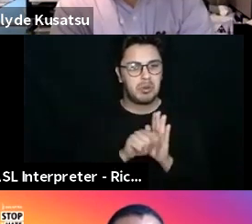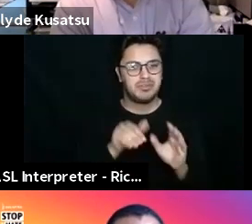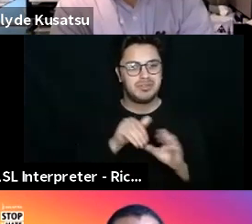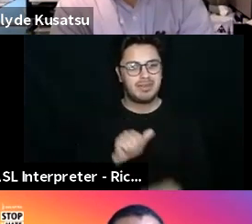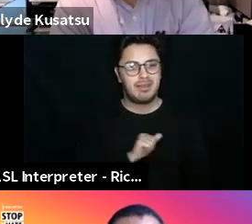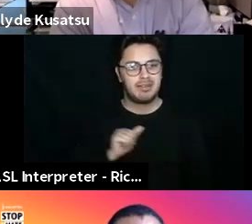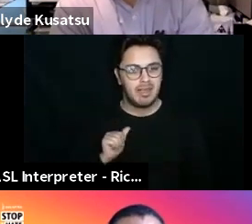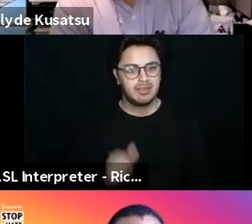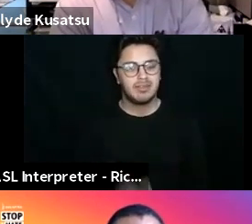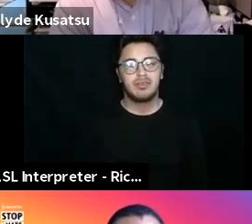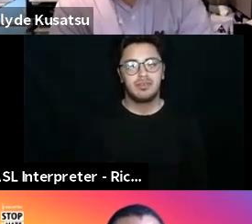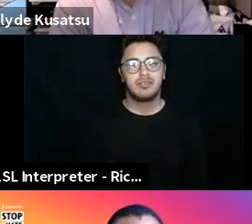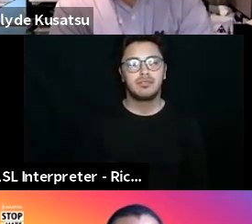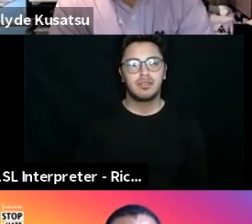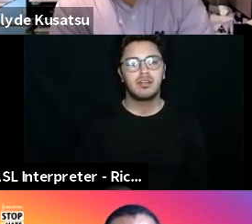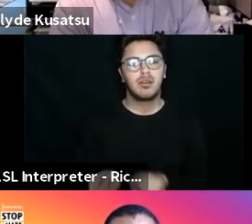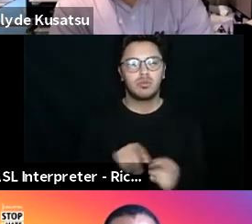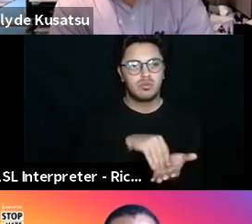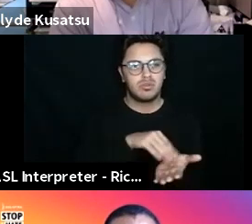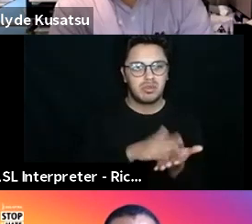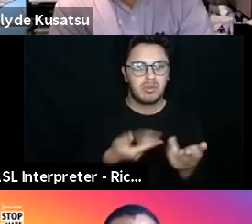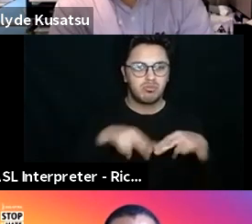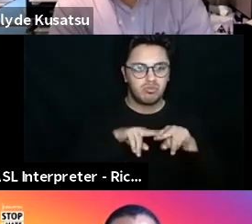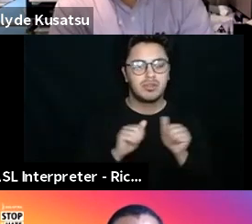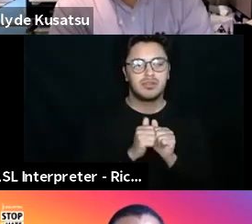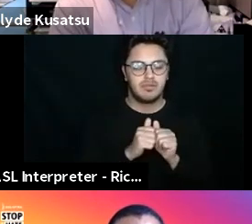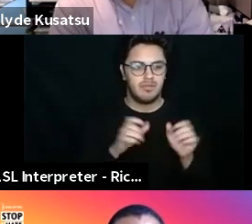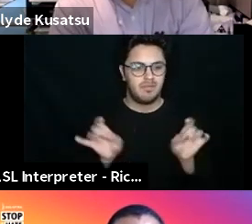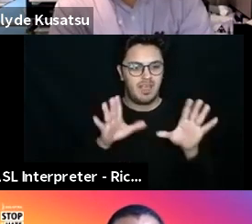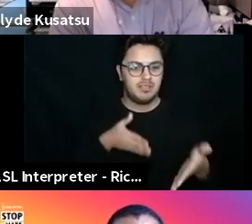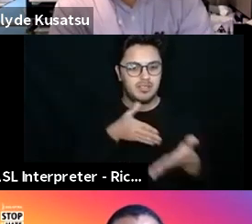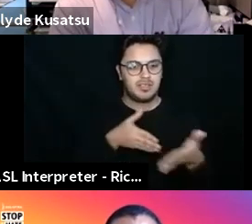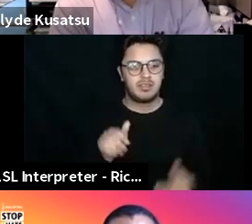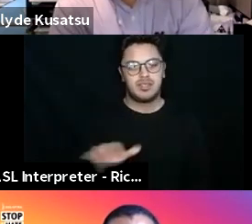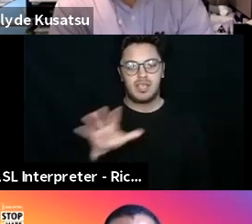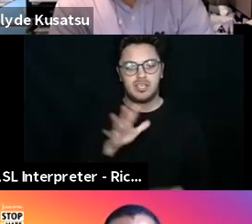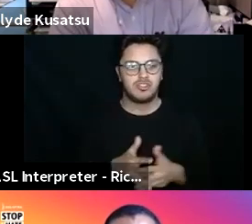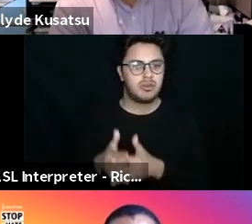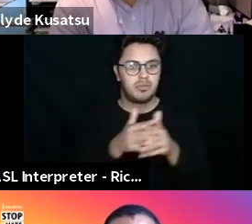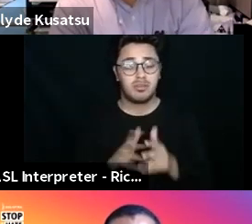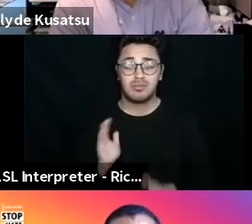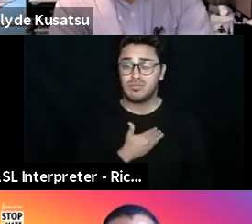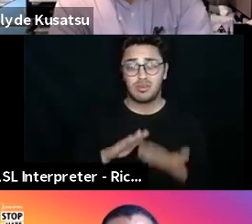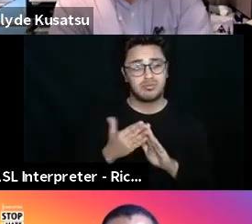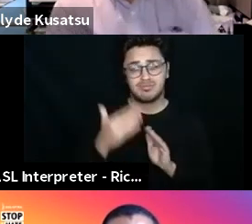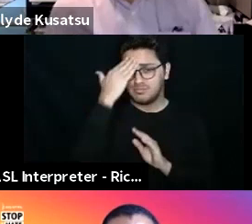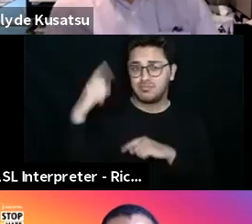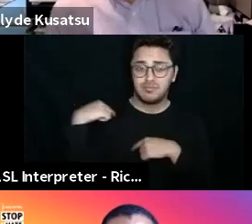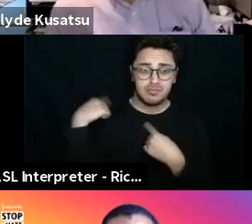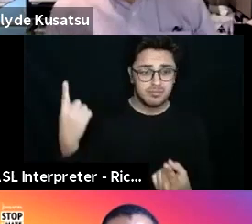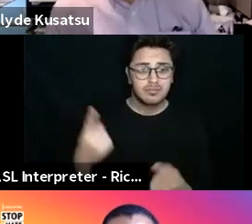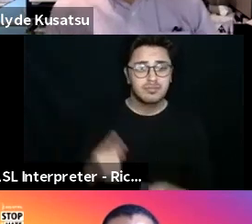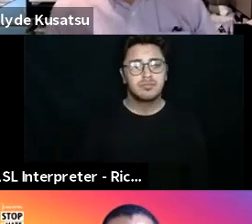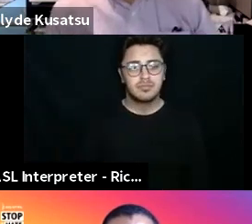broader documented rise in violence against Asian Americans, which our community has been well aware of and is a